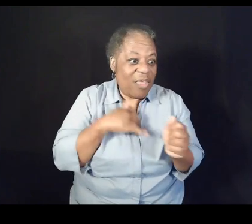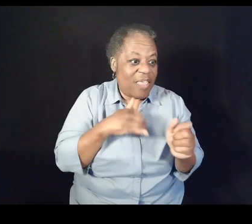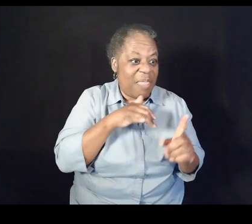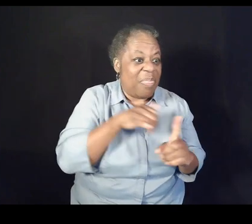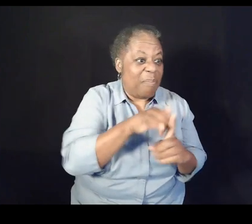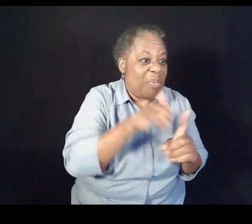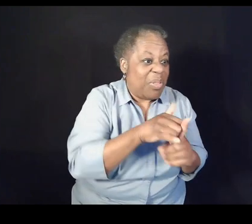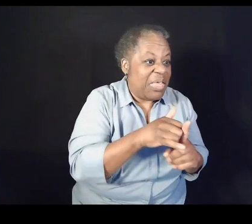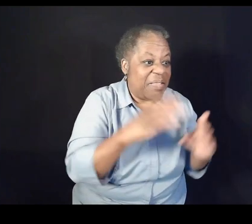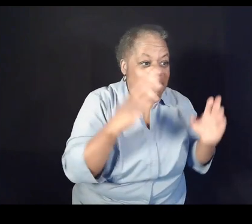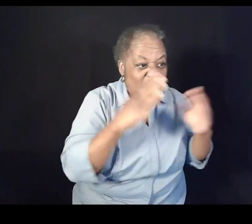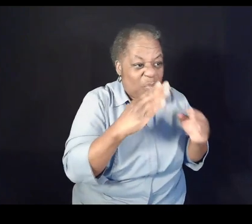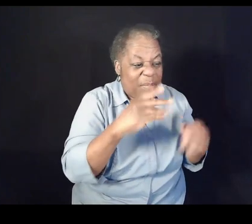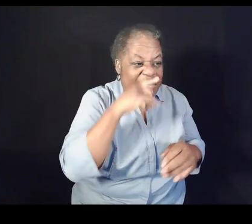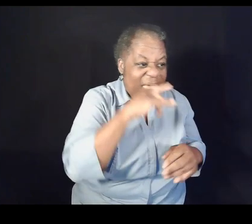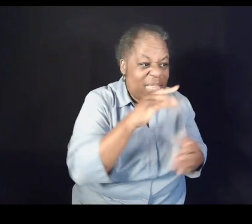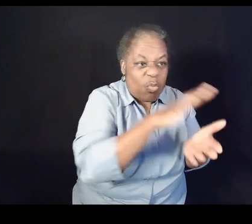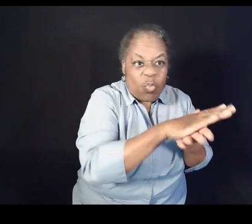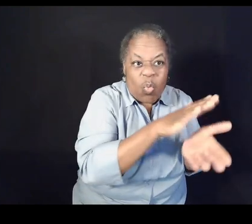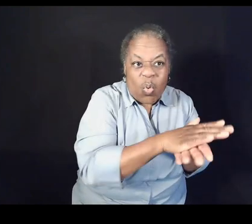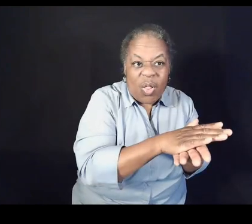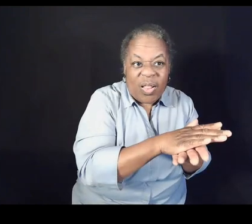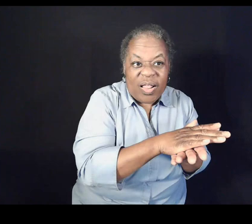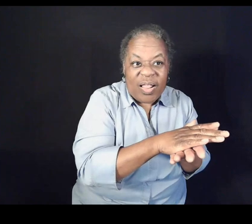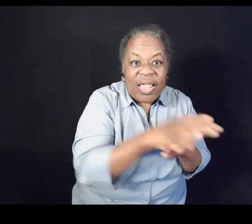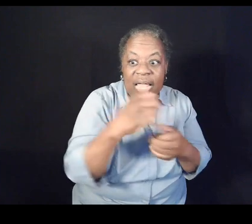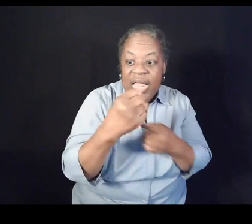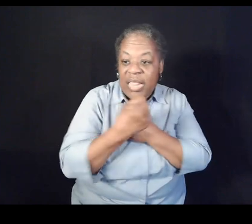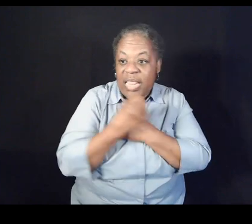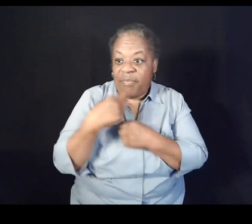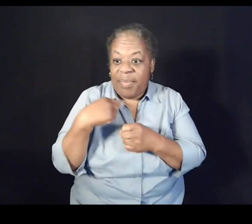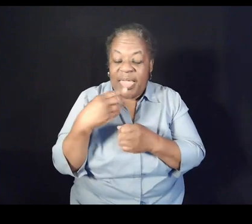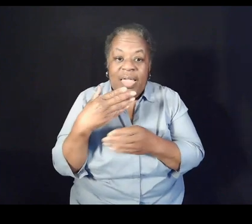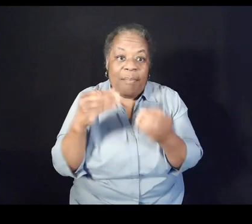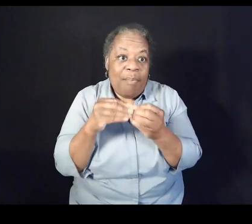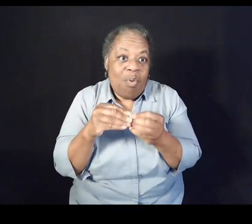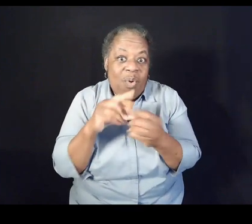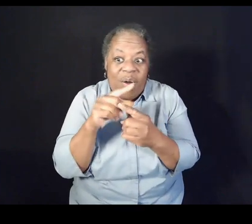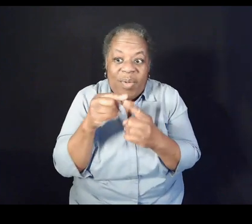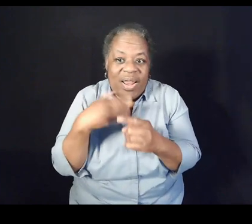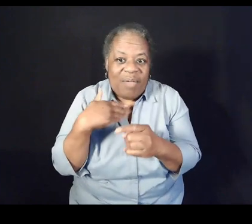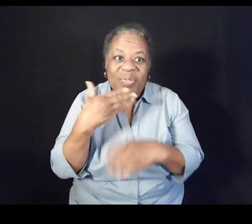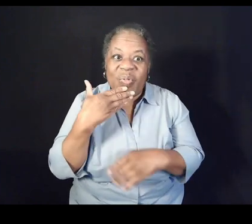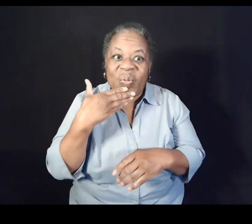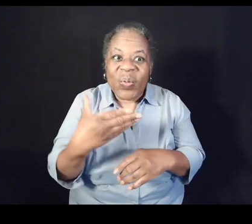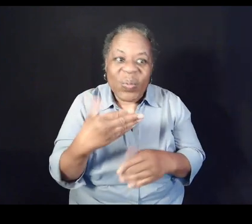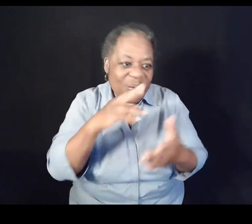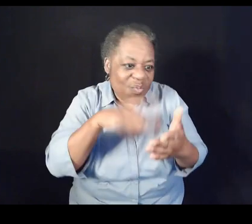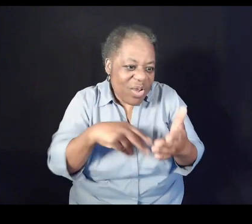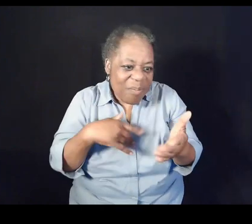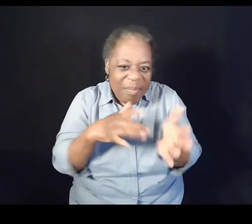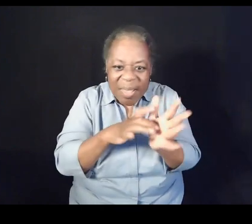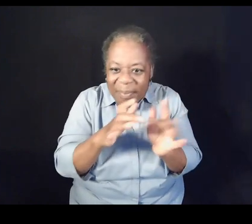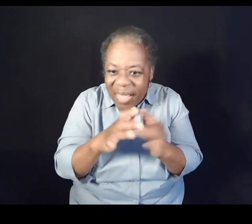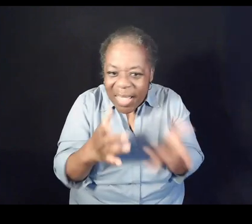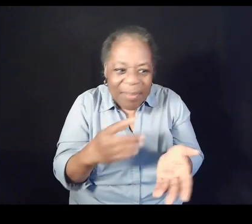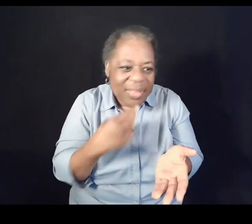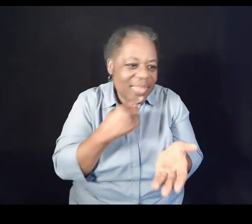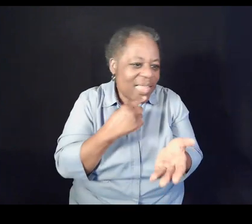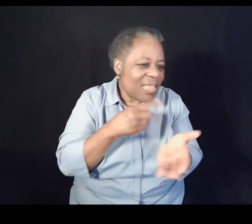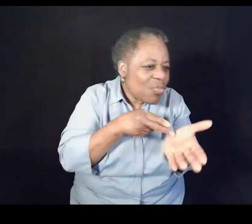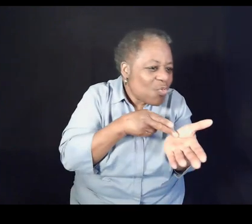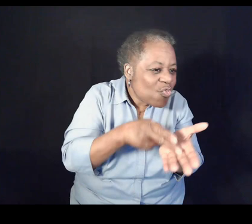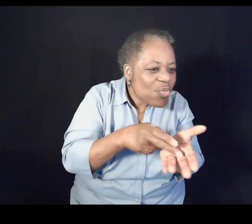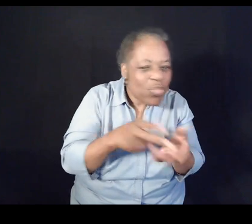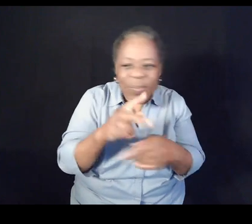school, and that he loved me more when I was good, when I was reading my Bible and telling the truth and being kind